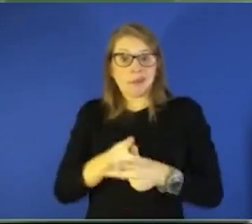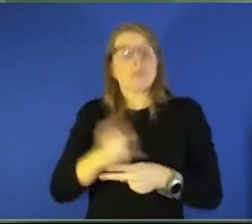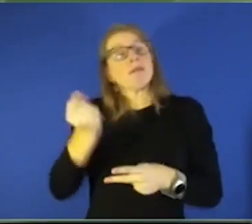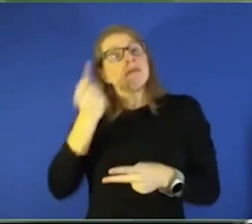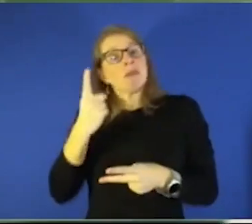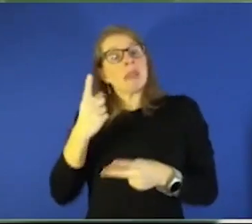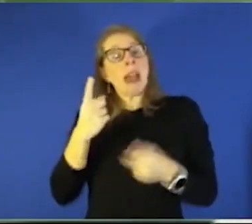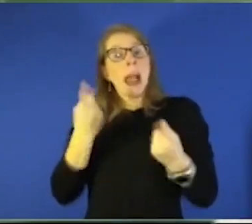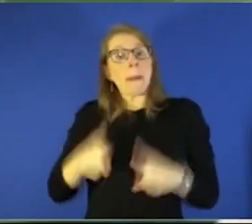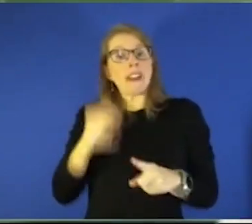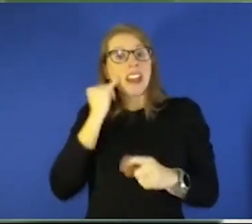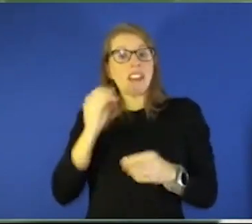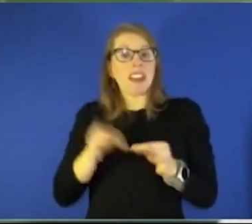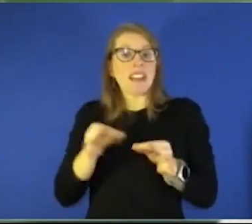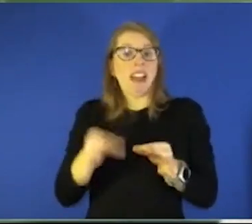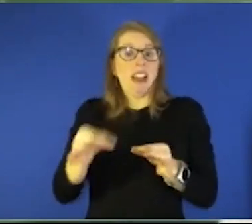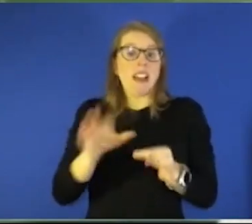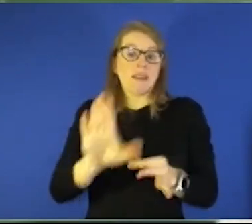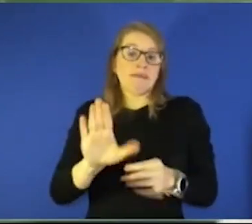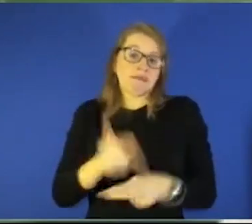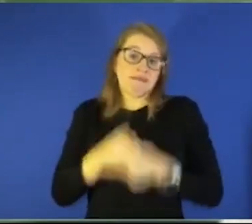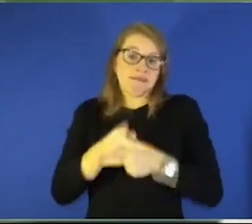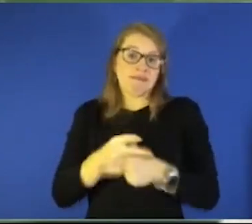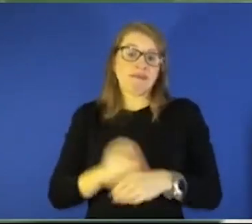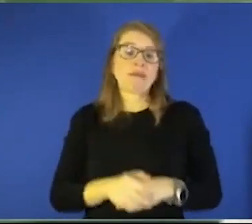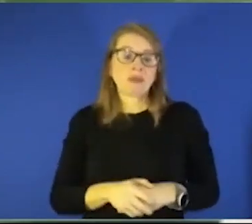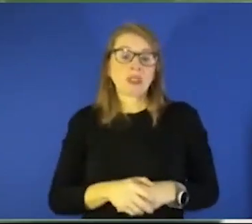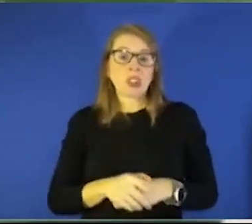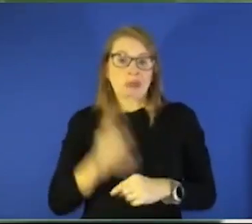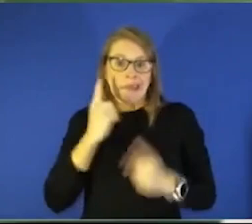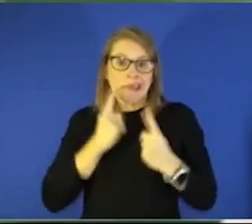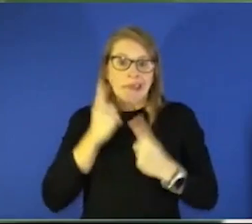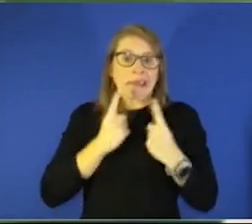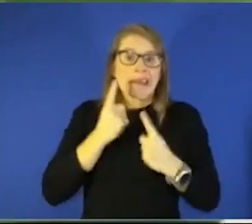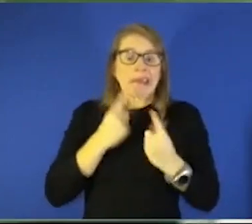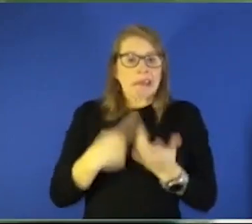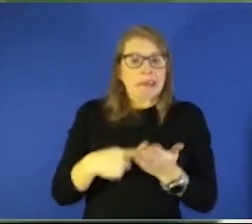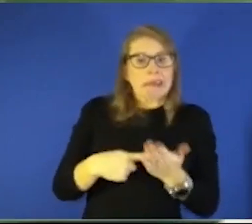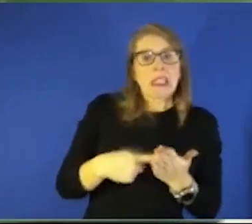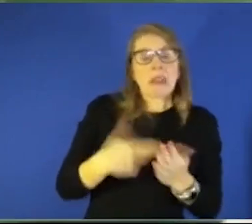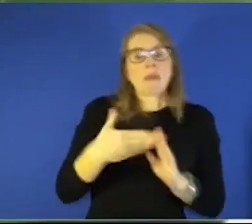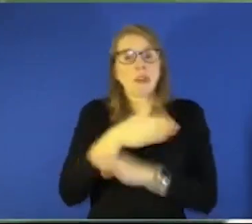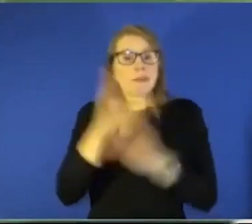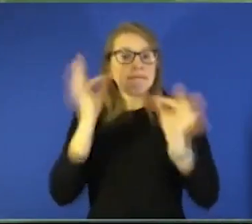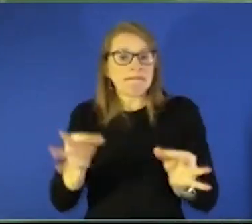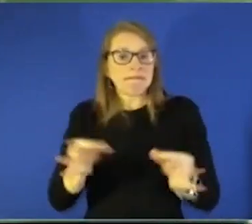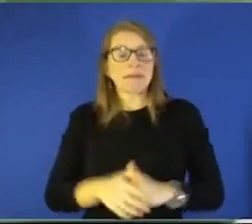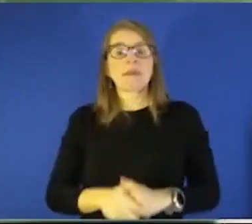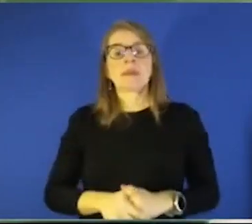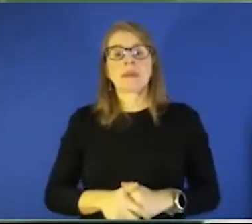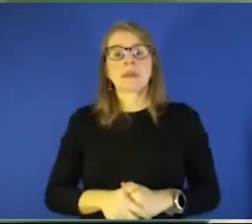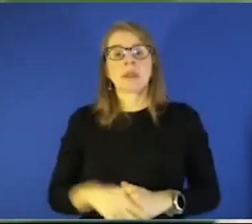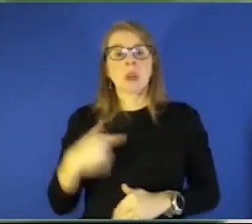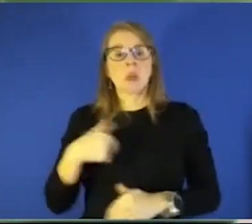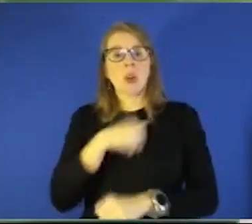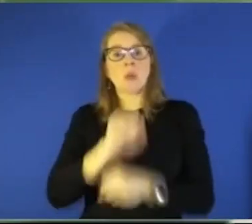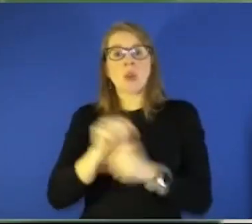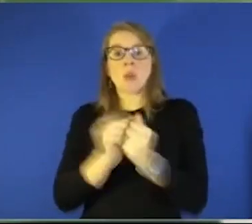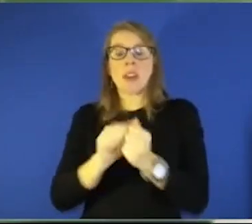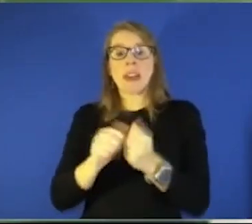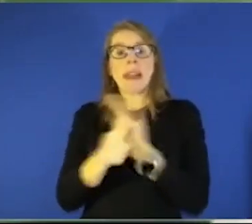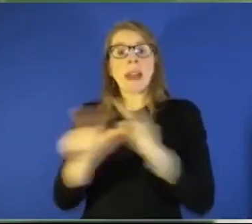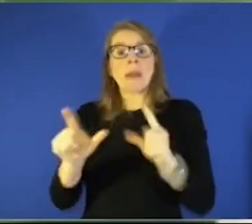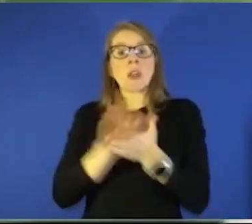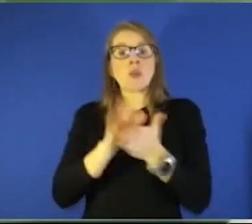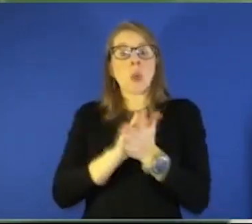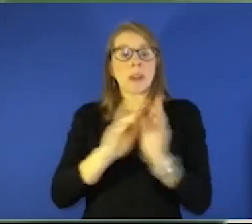care. So we are not taking it lightly, and we continue to vaccinate. We're working with Liberty School District to